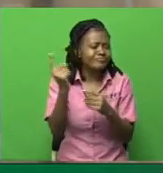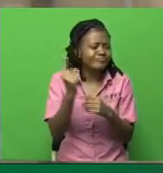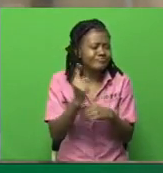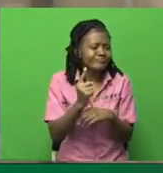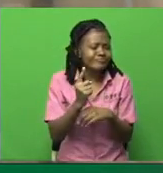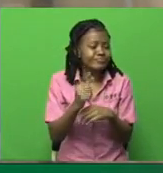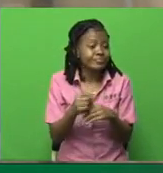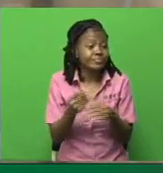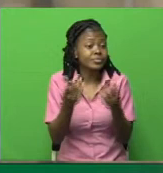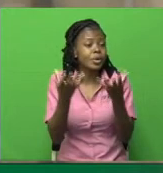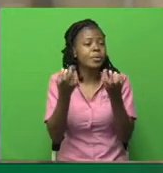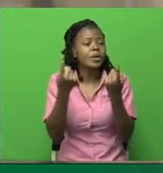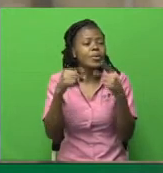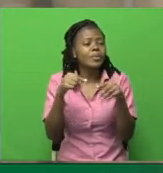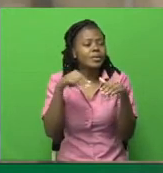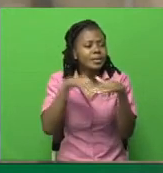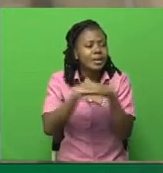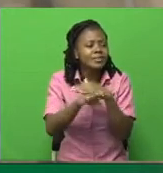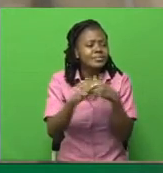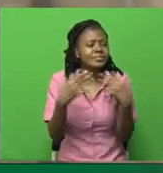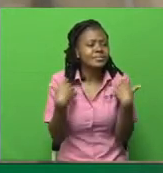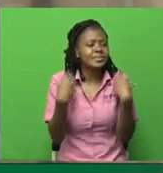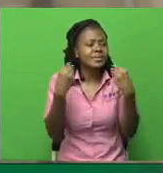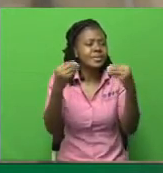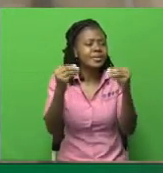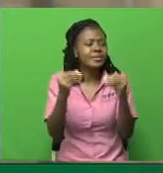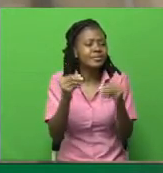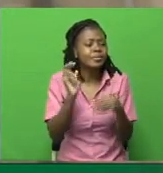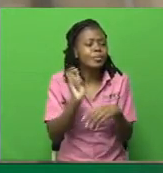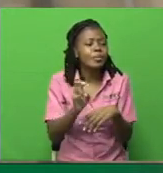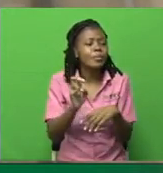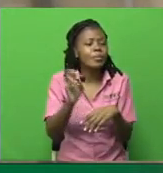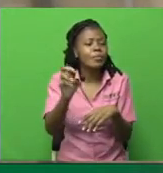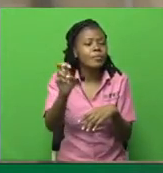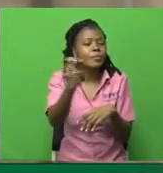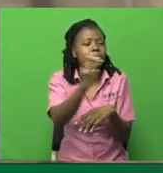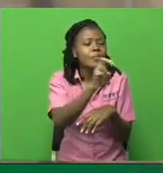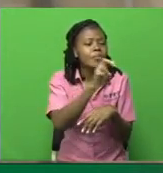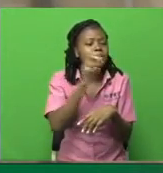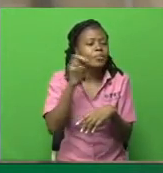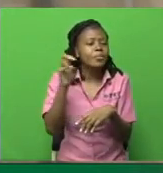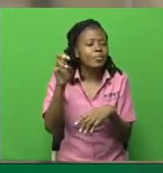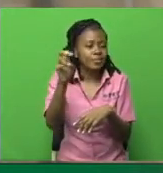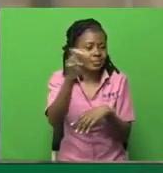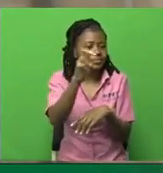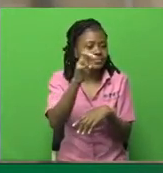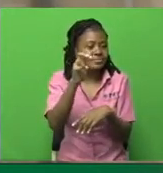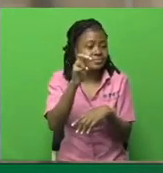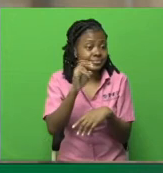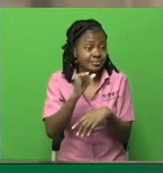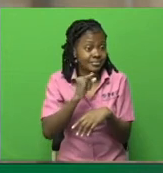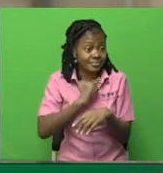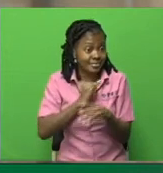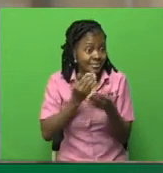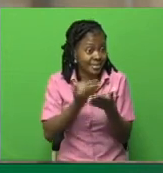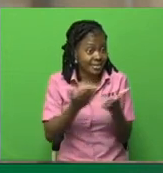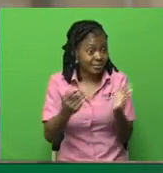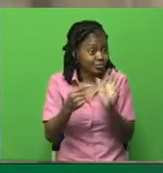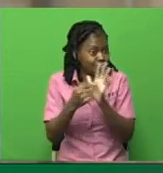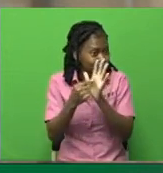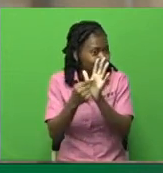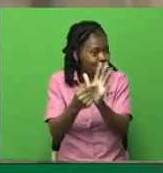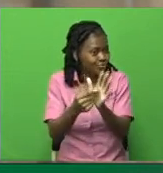my power is a winding steer and I may have curious things to show when you are there